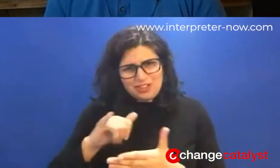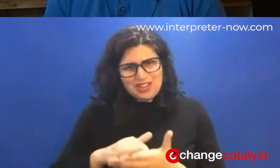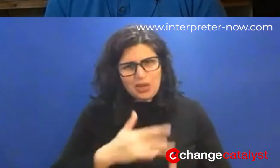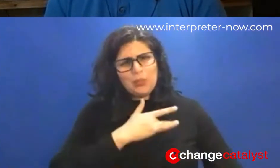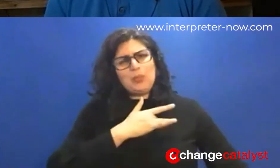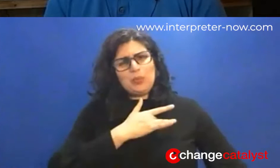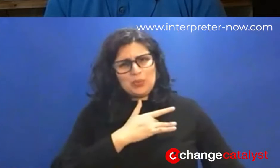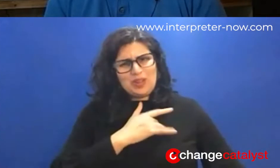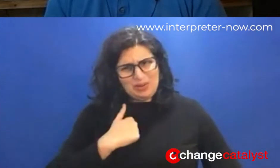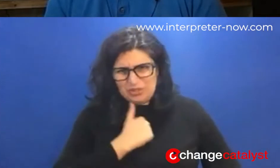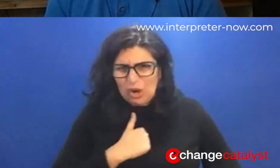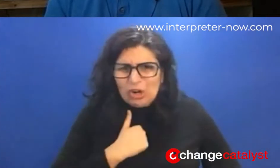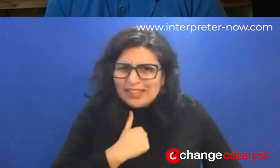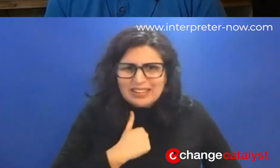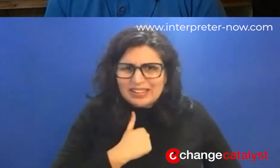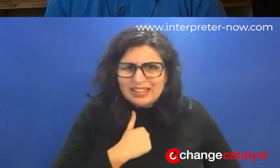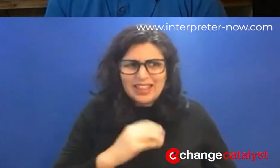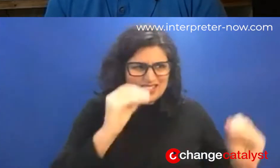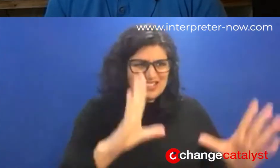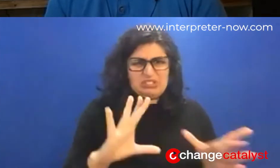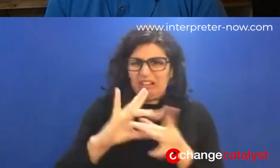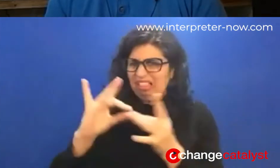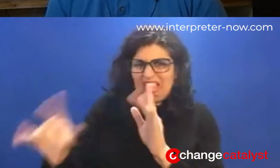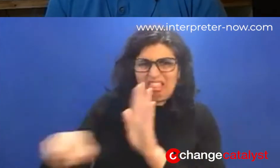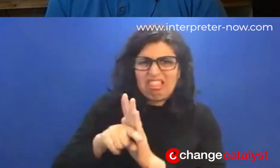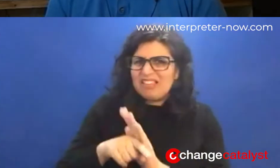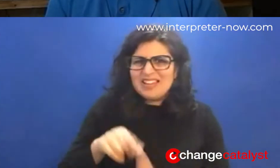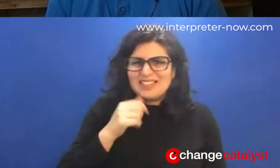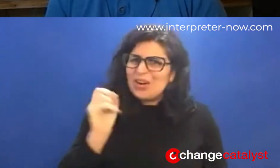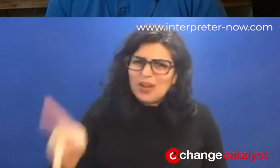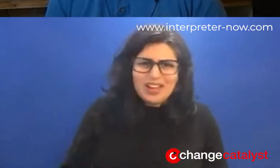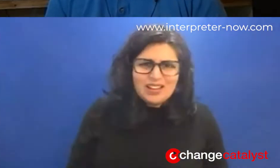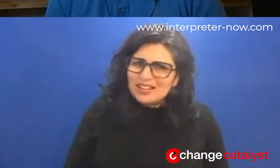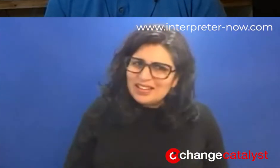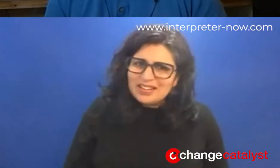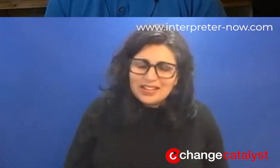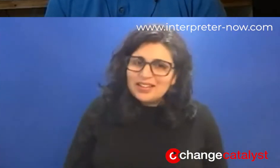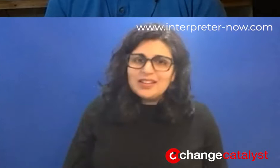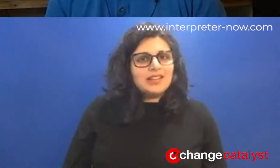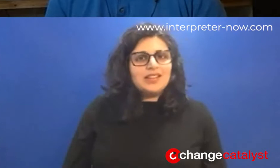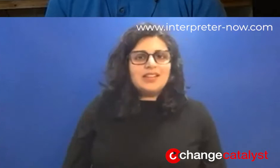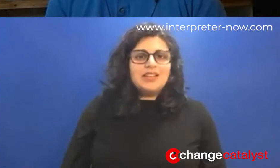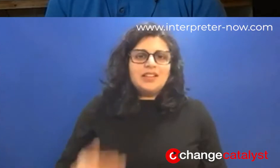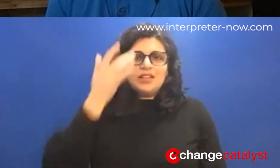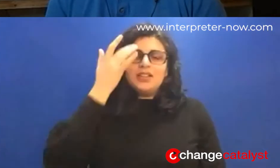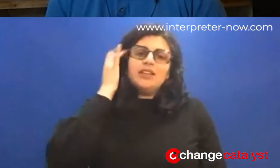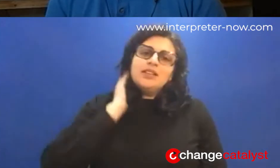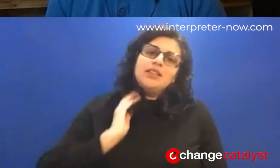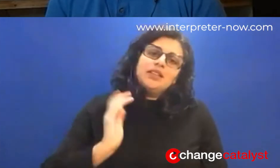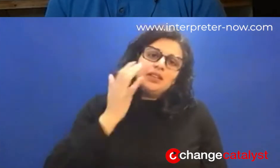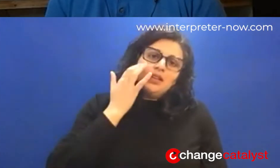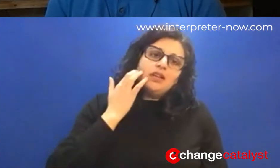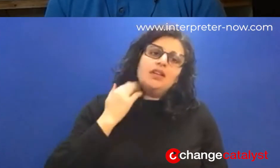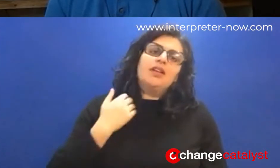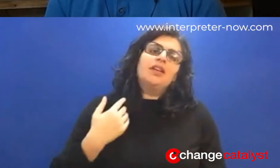I'm sorry also that happened, and that's not okay. And we had a conversation